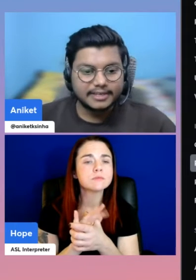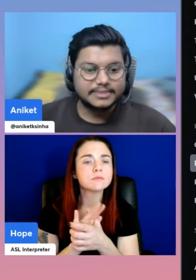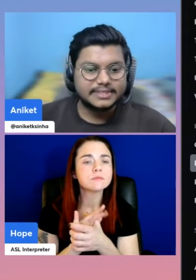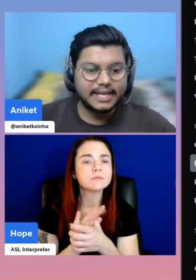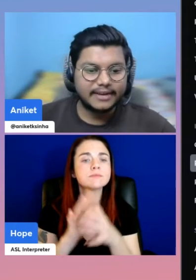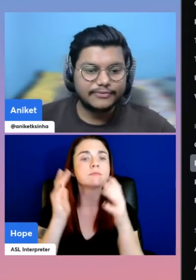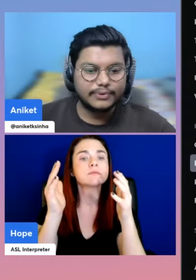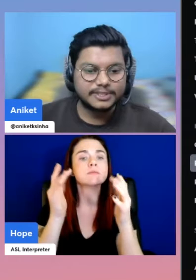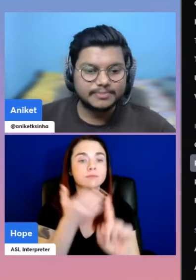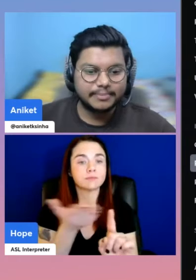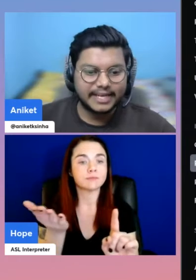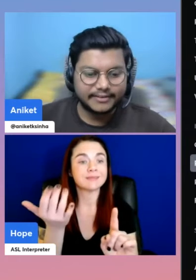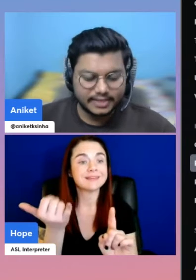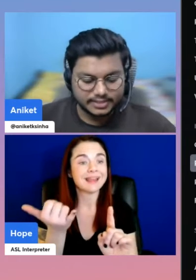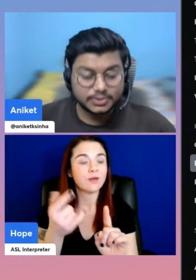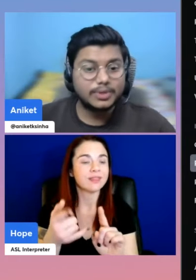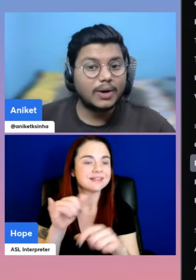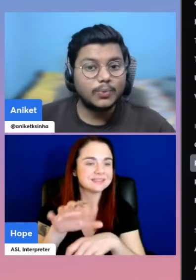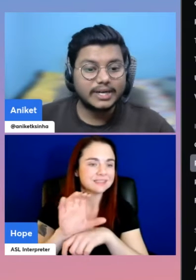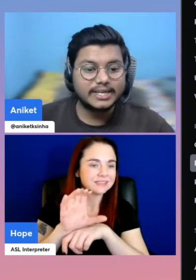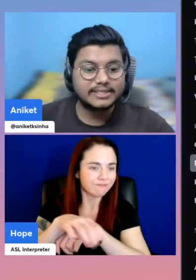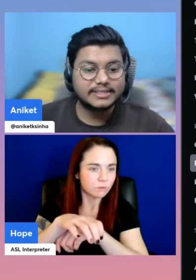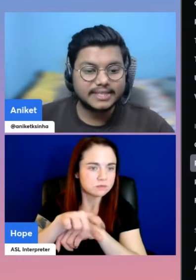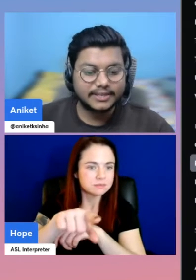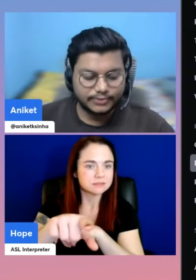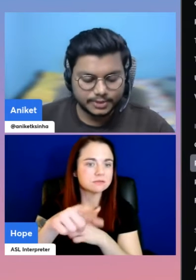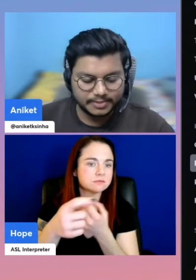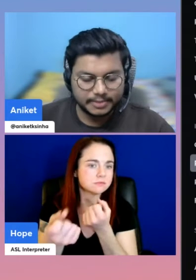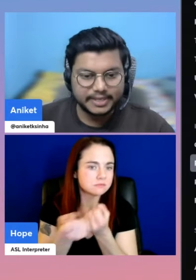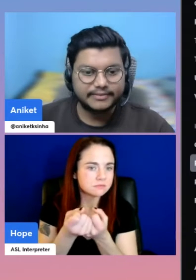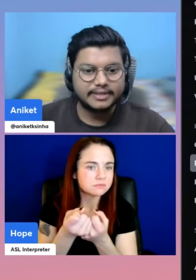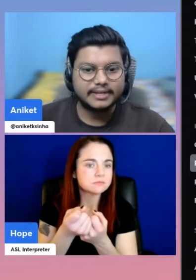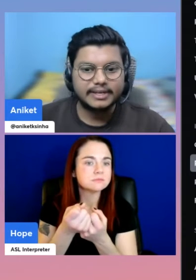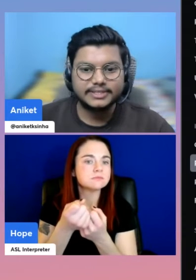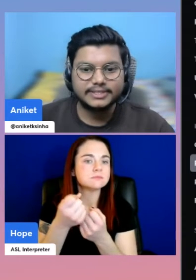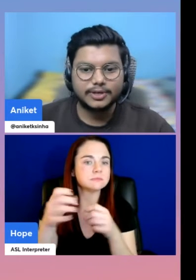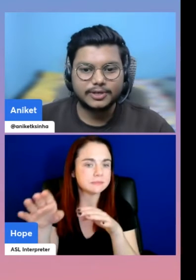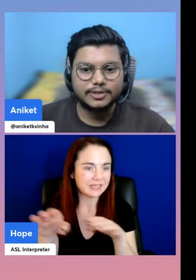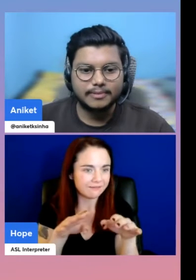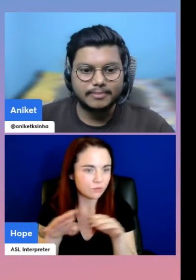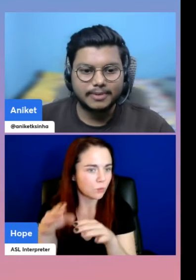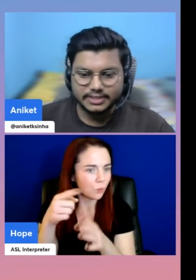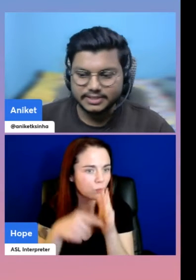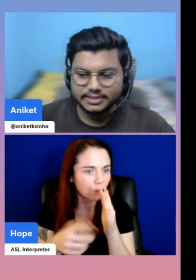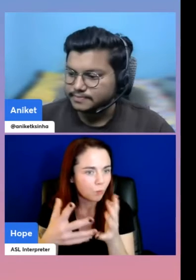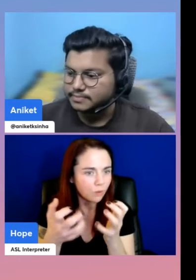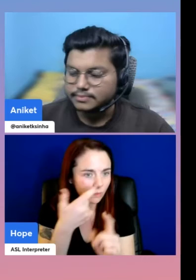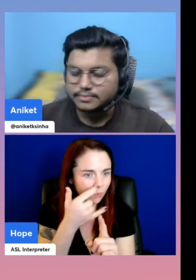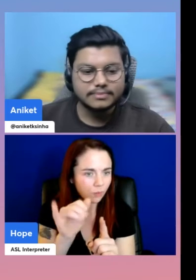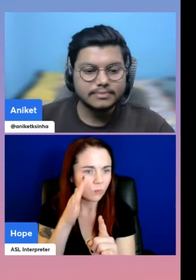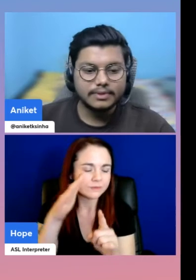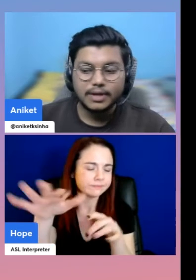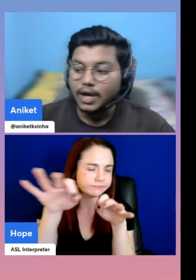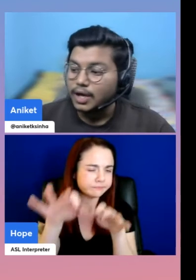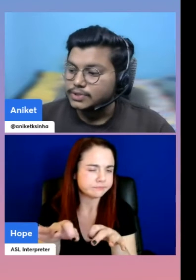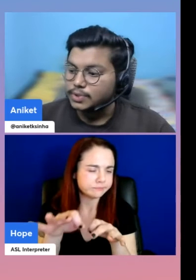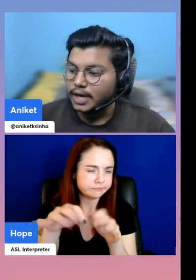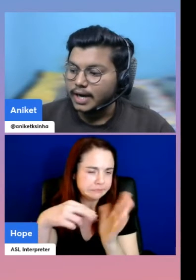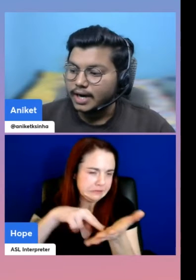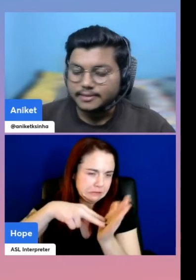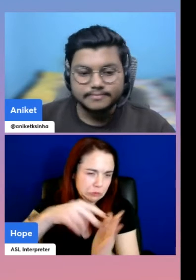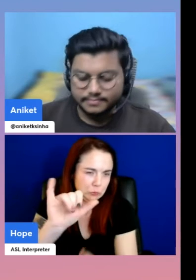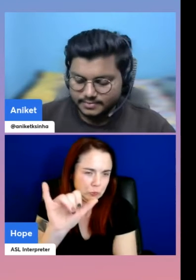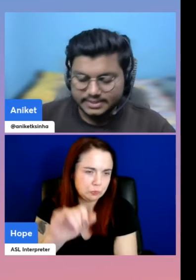here comes the enforcement behavior. So now what is this enforcement behavior? Let's talk about this.